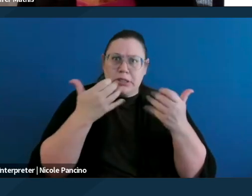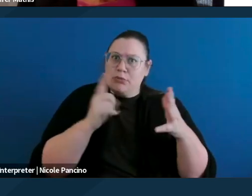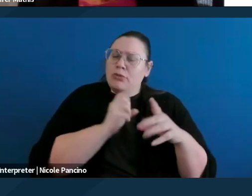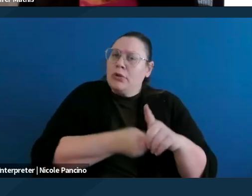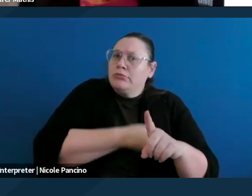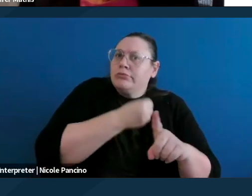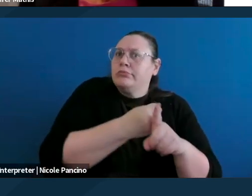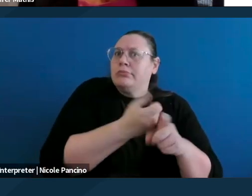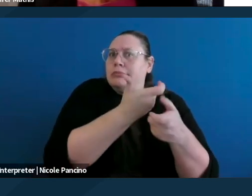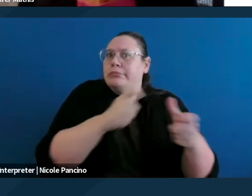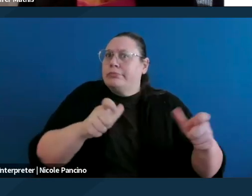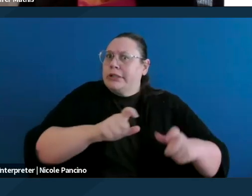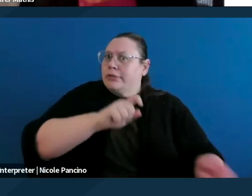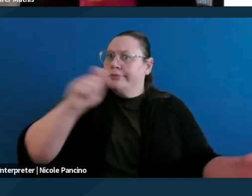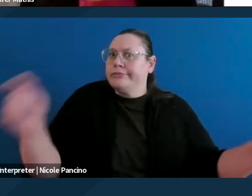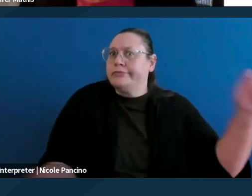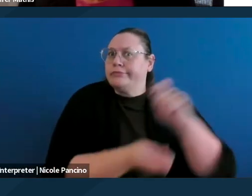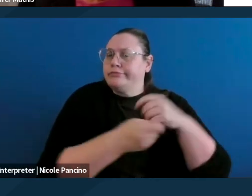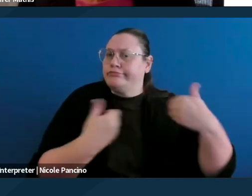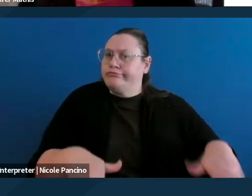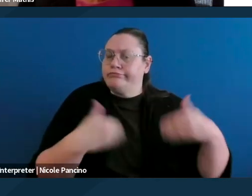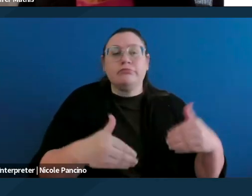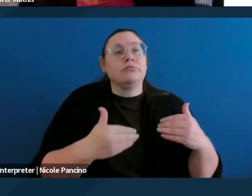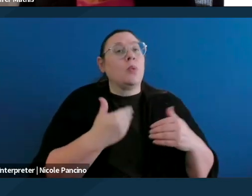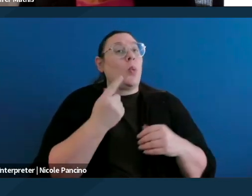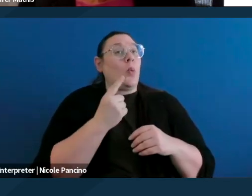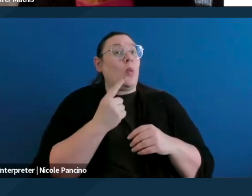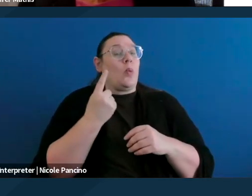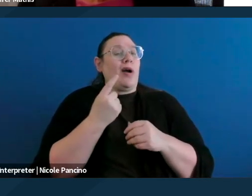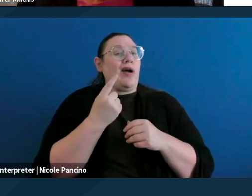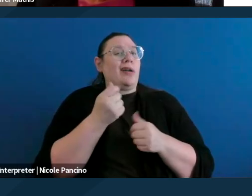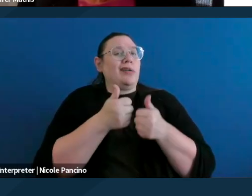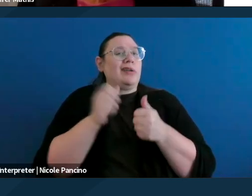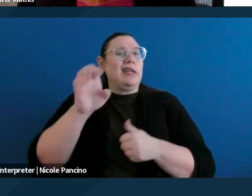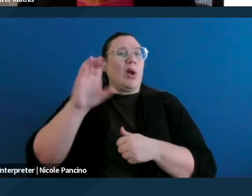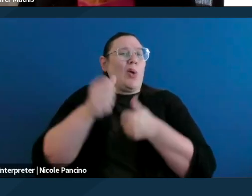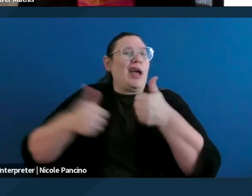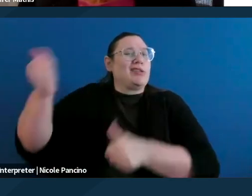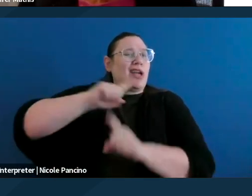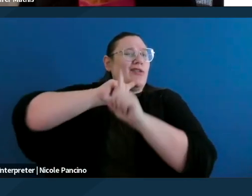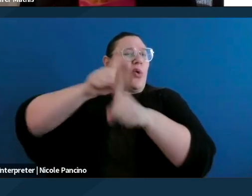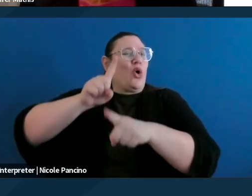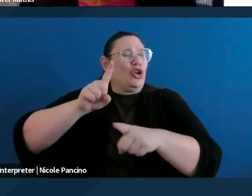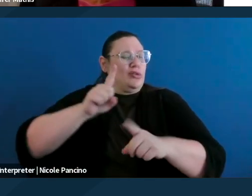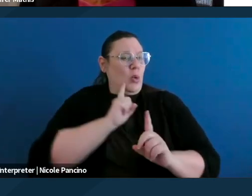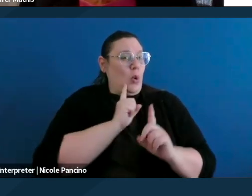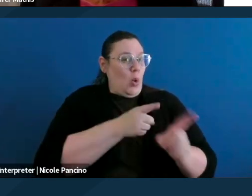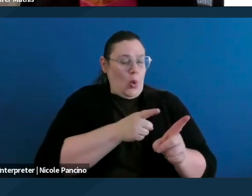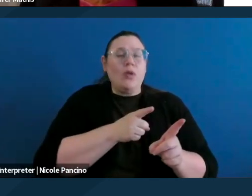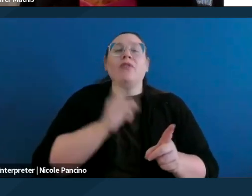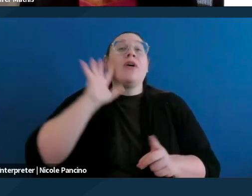difference. There was a goal that was set by an executive order at the time of having the federal government